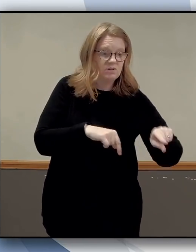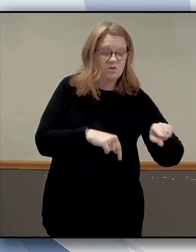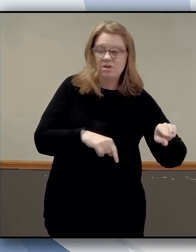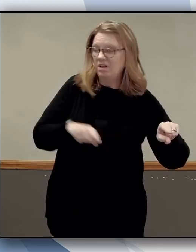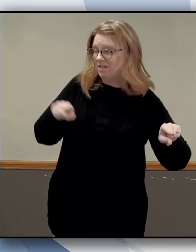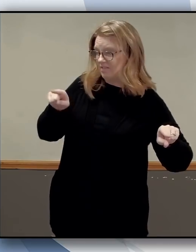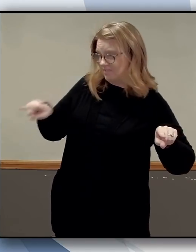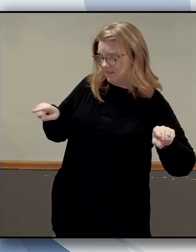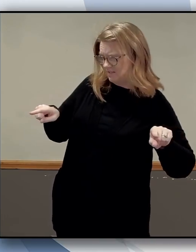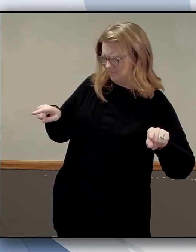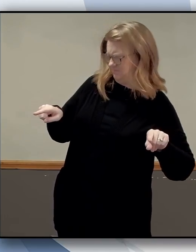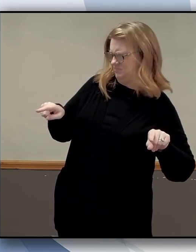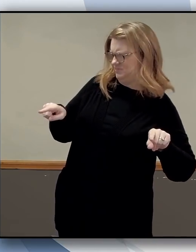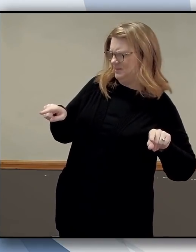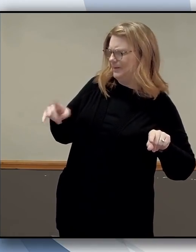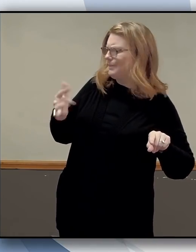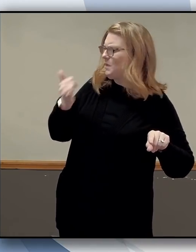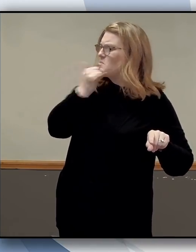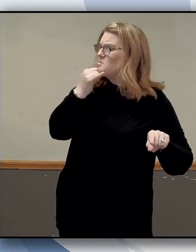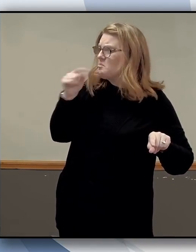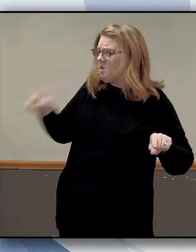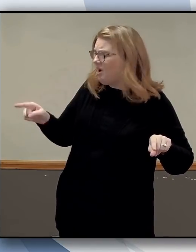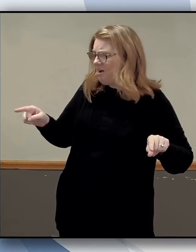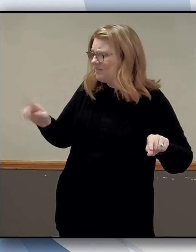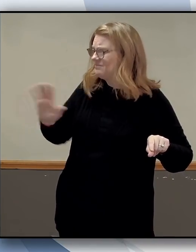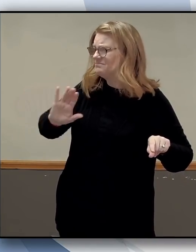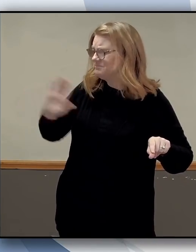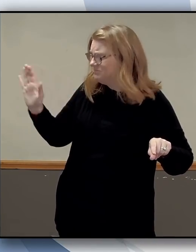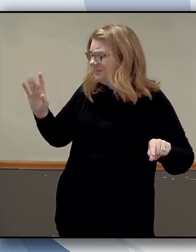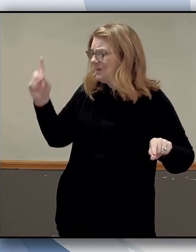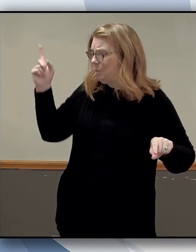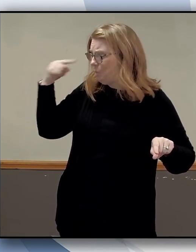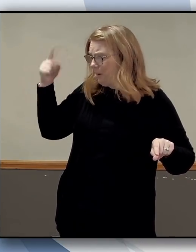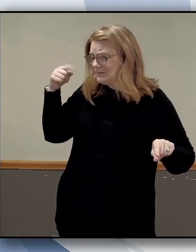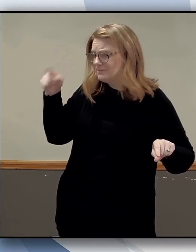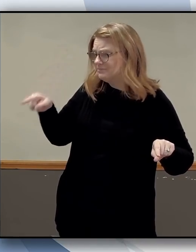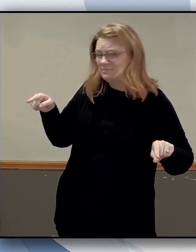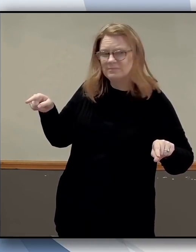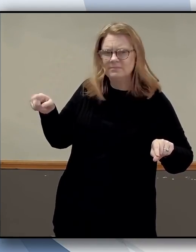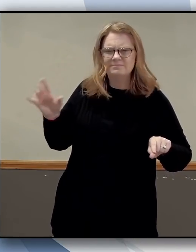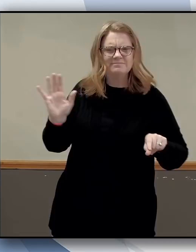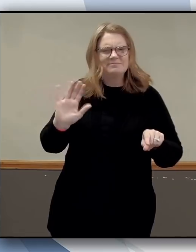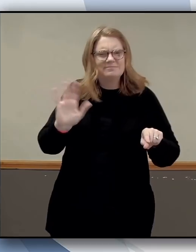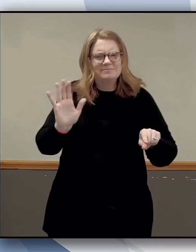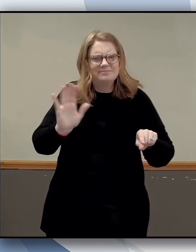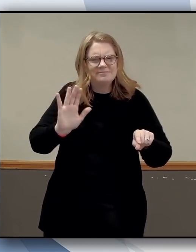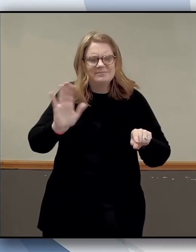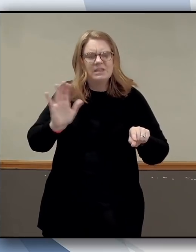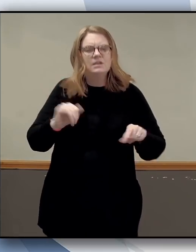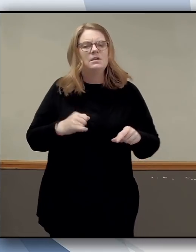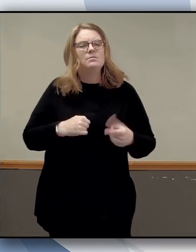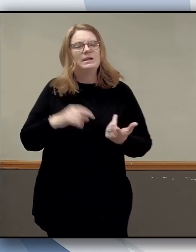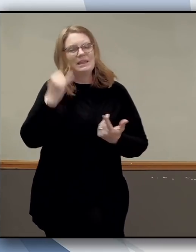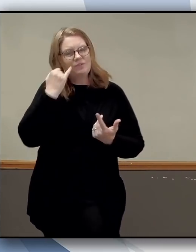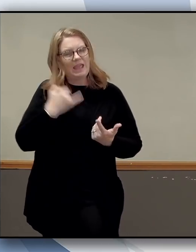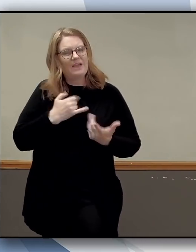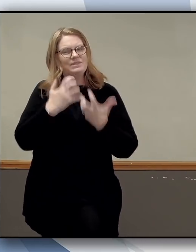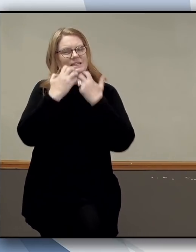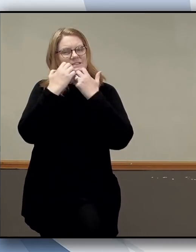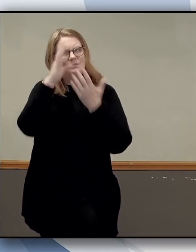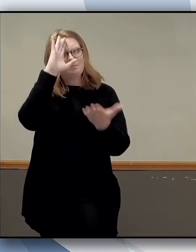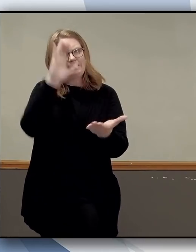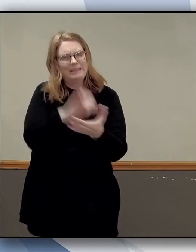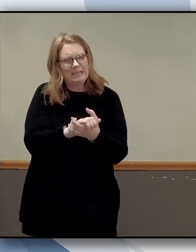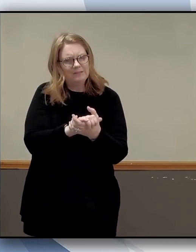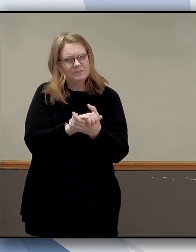just wrong or has a different opinion, but they're actually crazy. And so when we have these deeply held beliefs, those beliefs that people